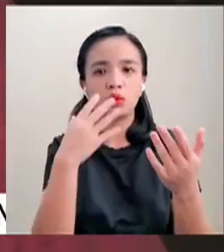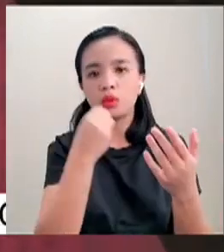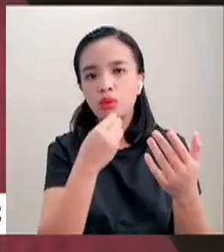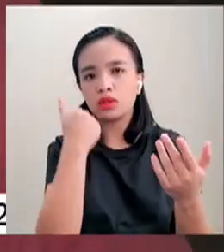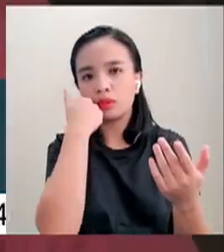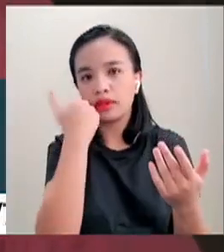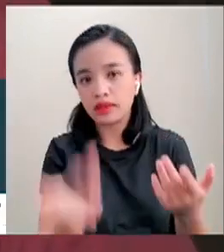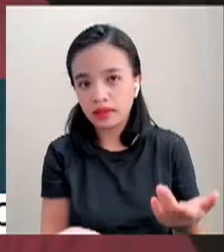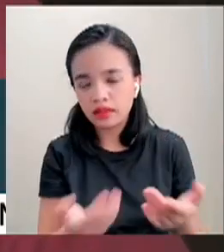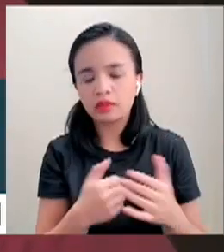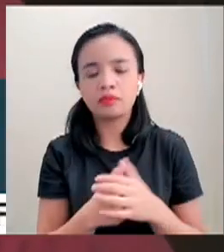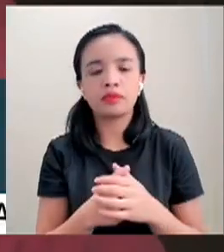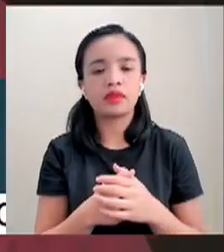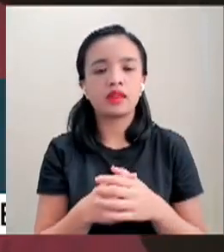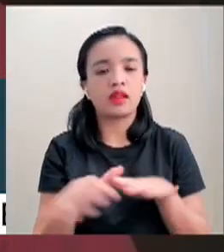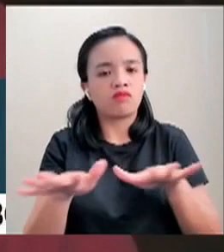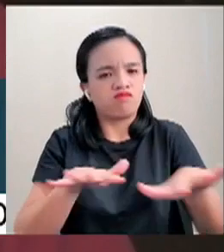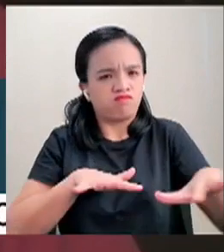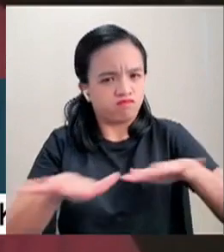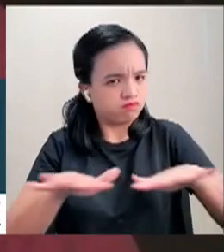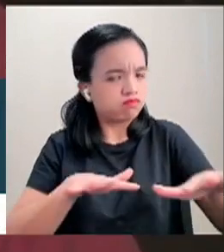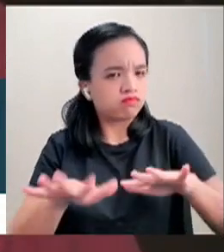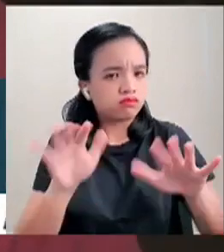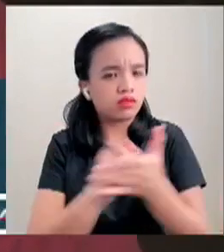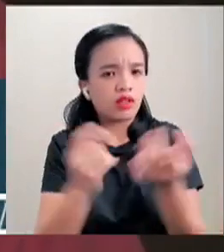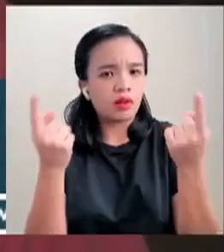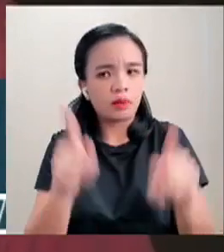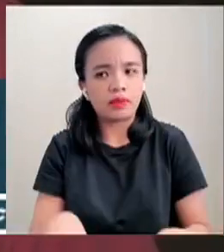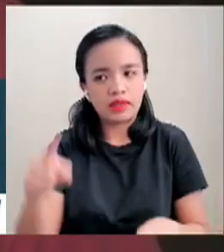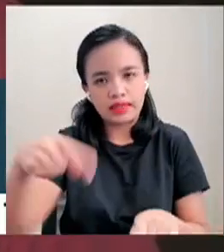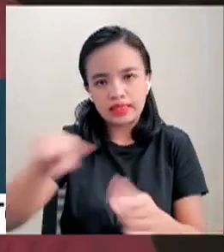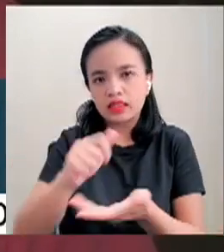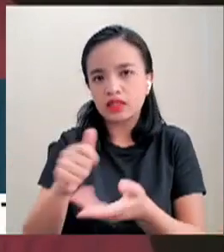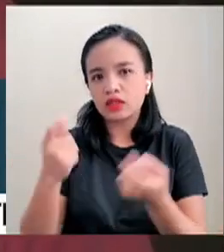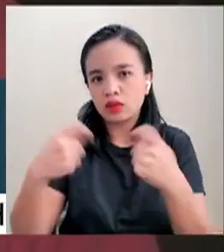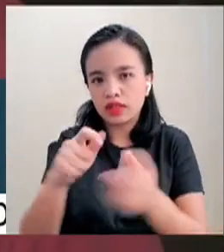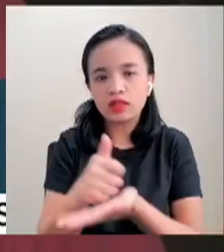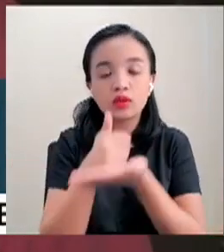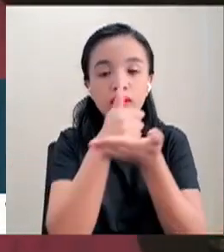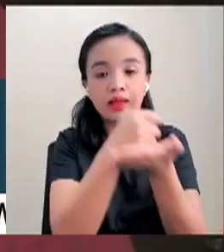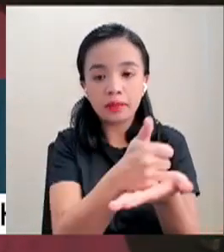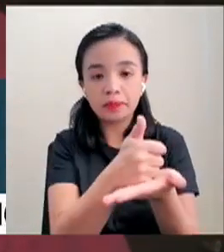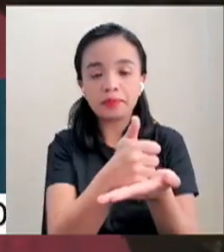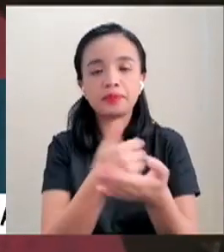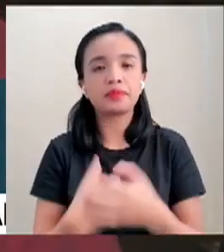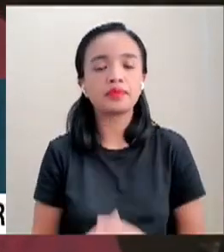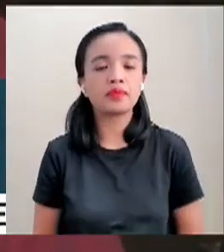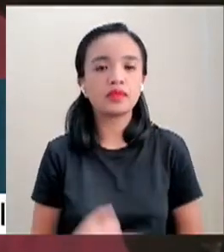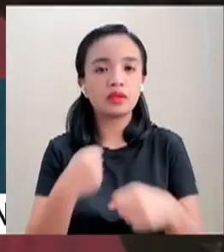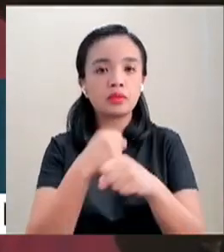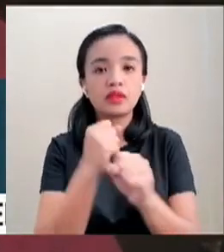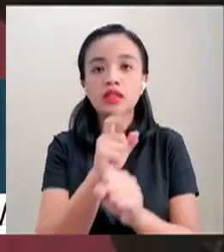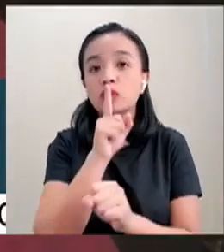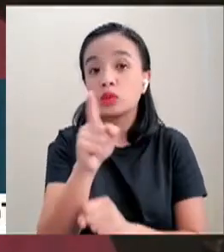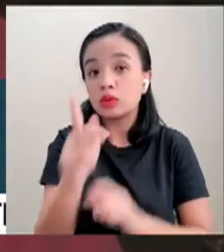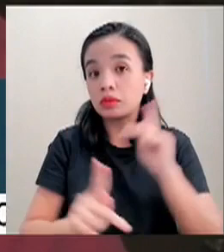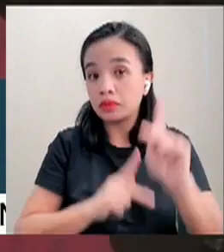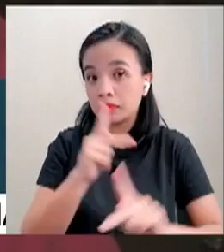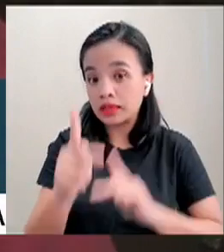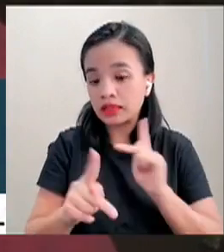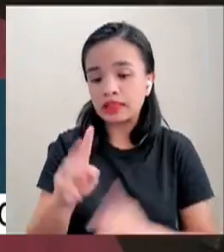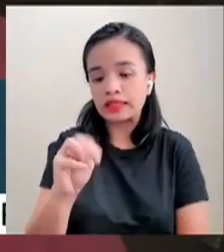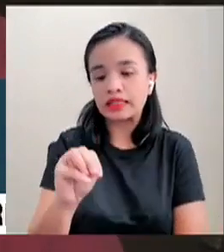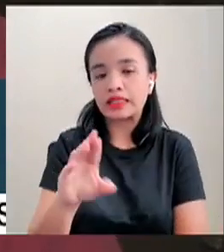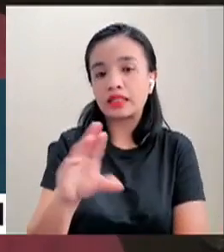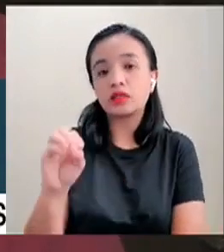that earthquake hit harder, they're trying to help. And I'm very sure that our people, our Moroccan people and our Moroccan